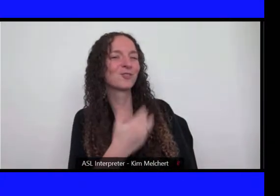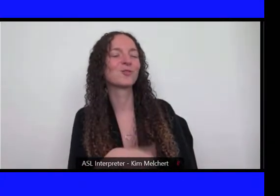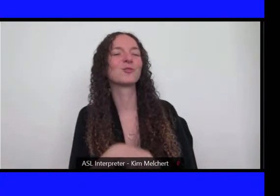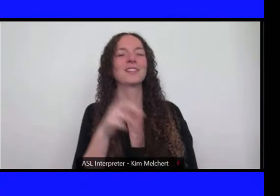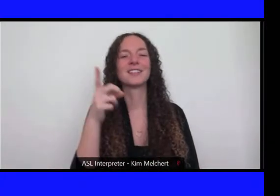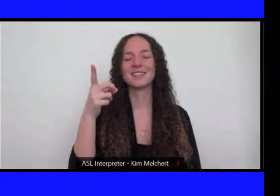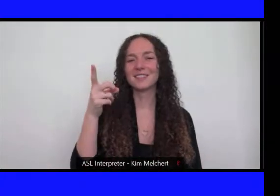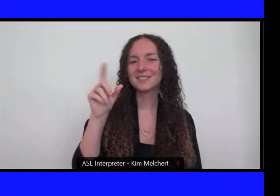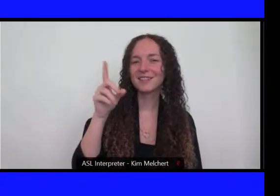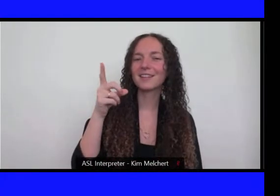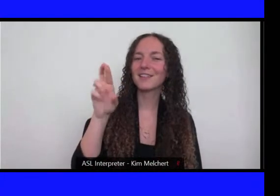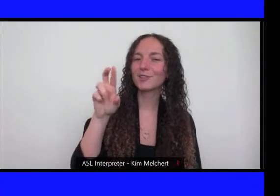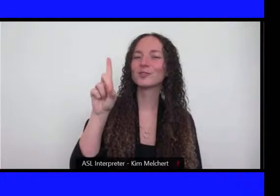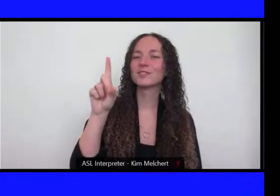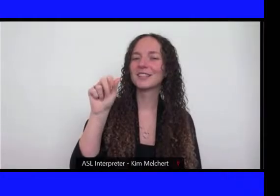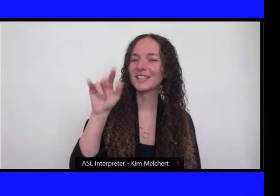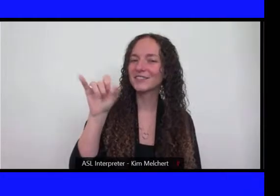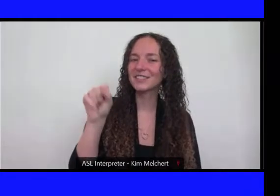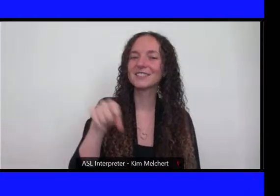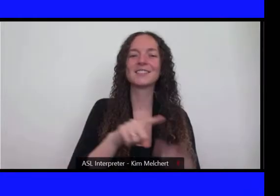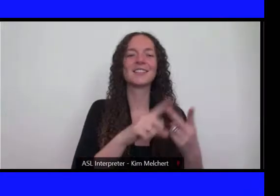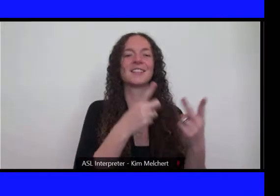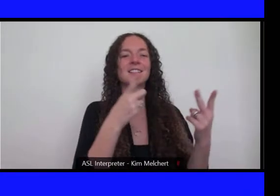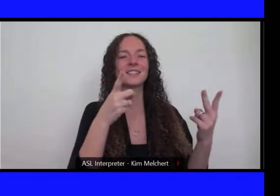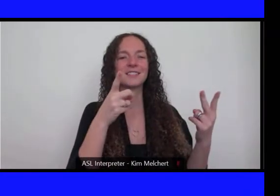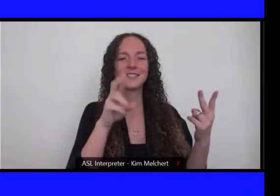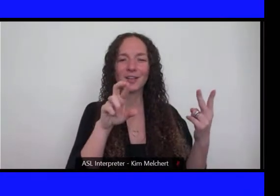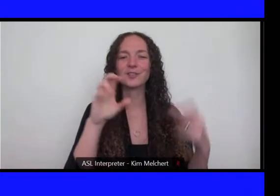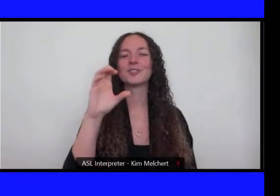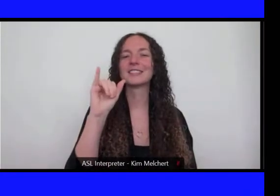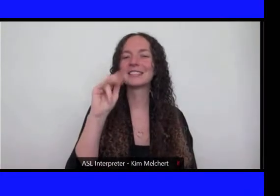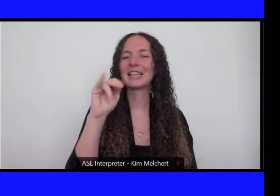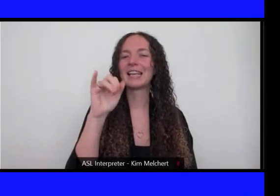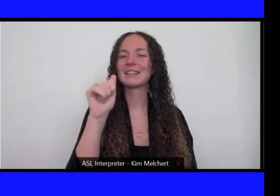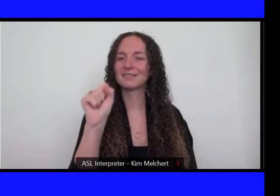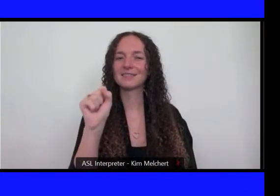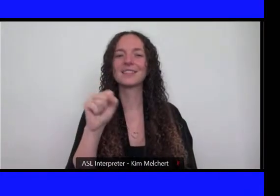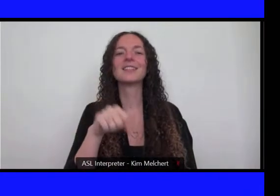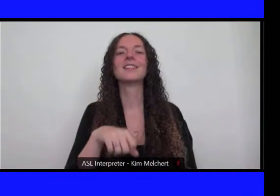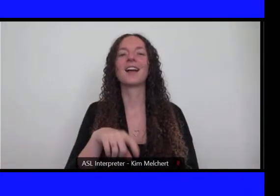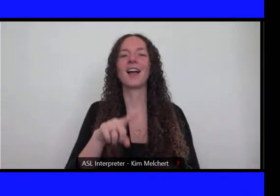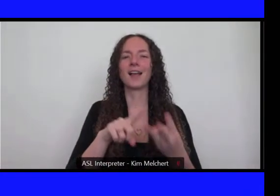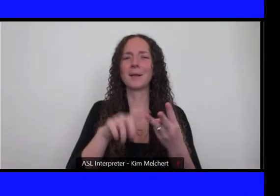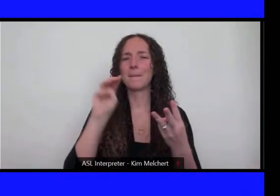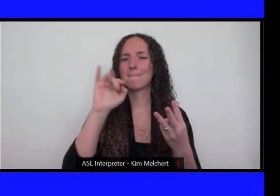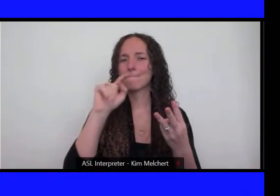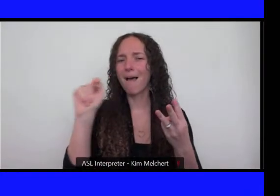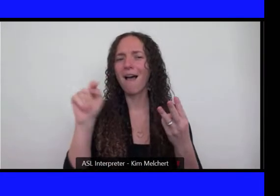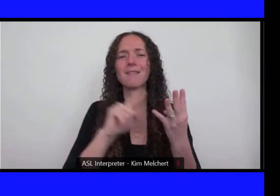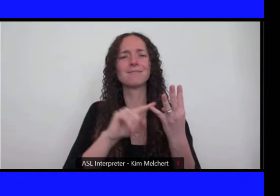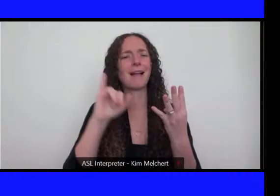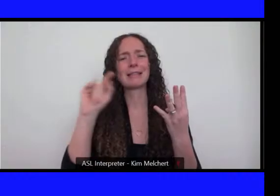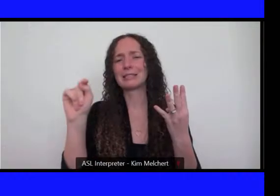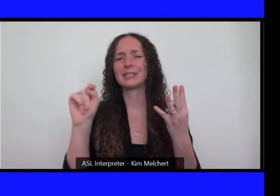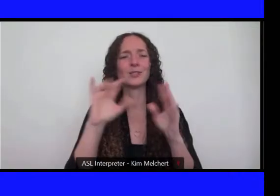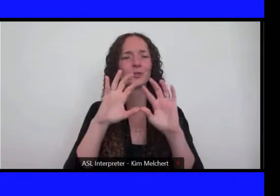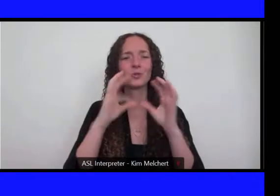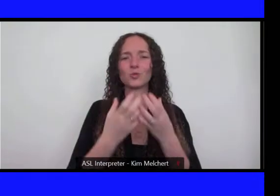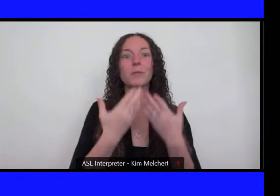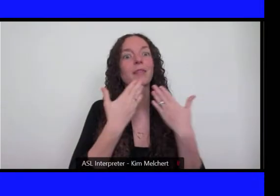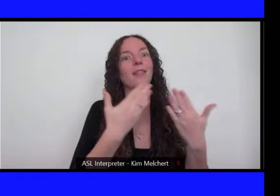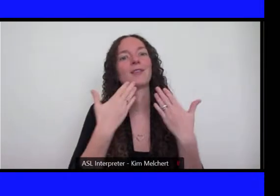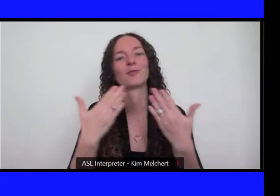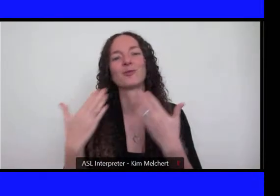a few minutes just to understand better what it is and what the symptoms are and what the prognosis